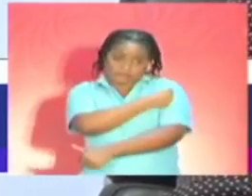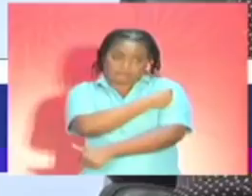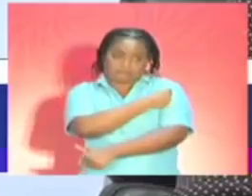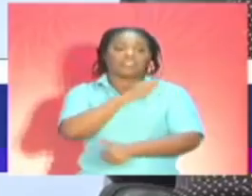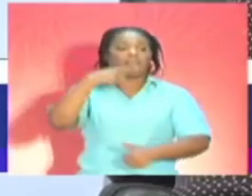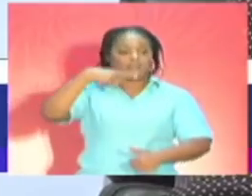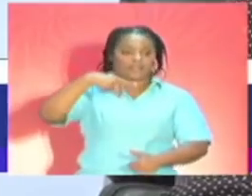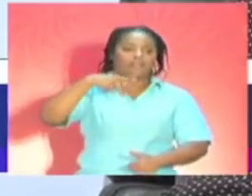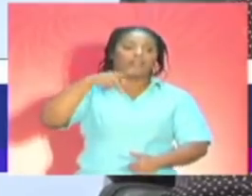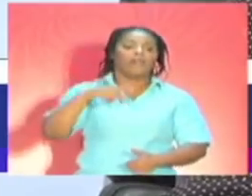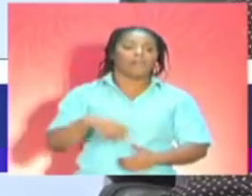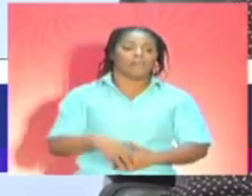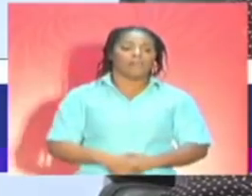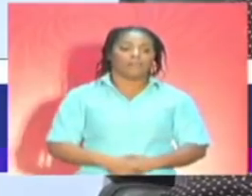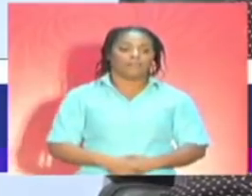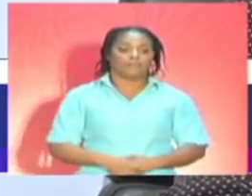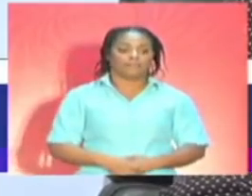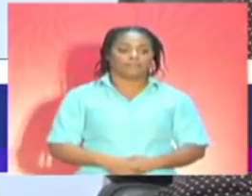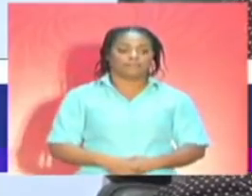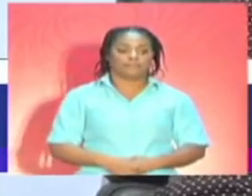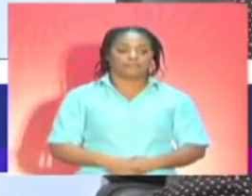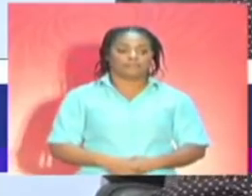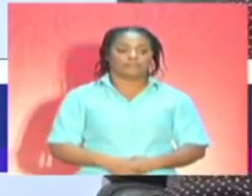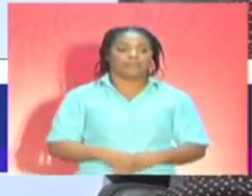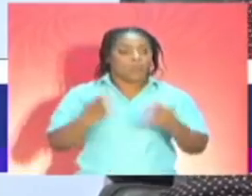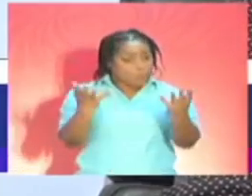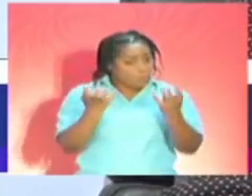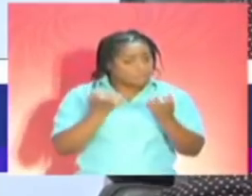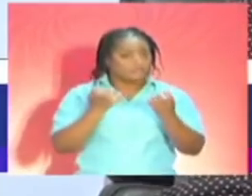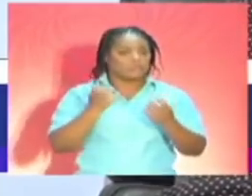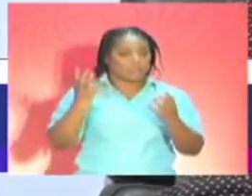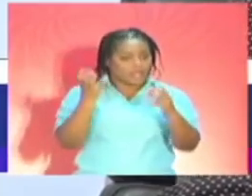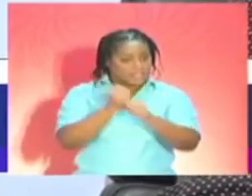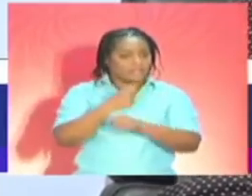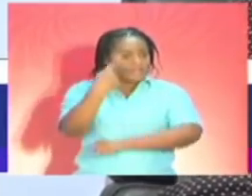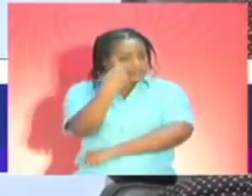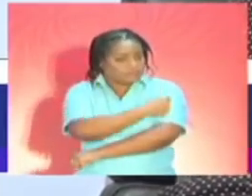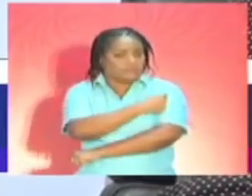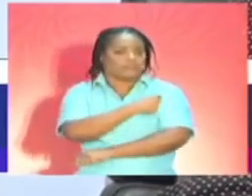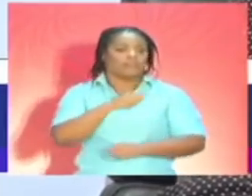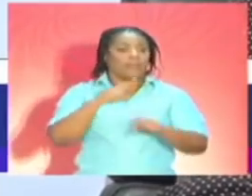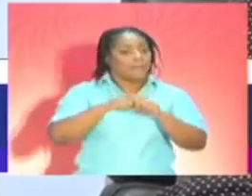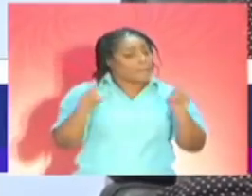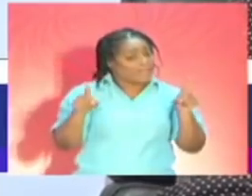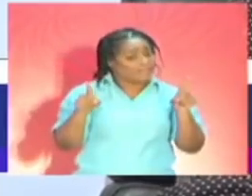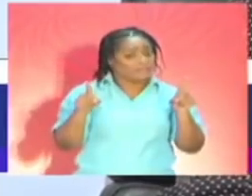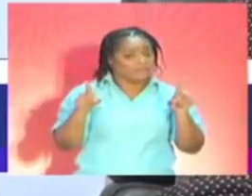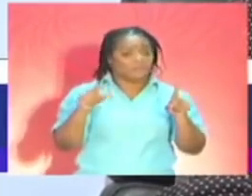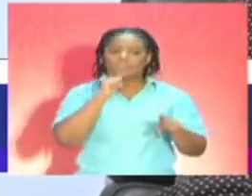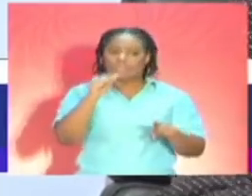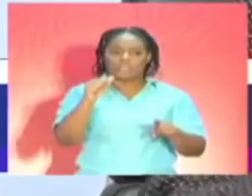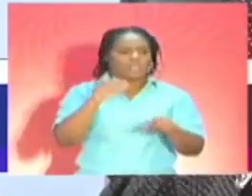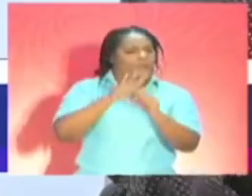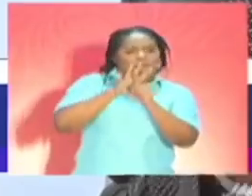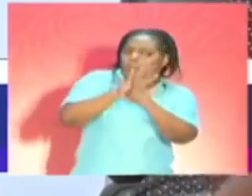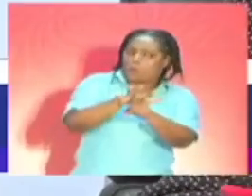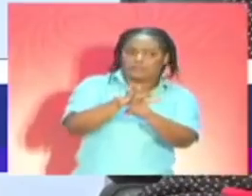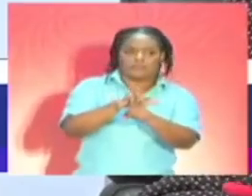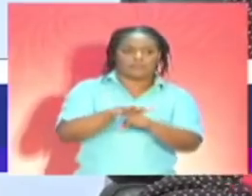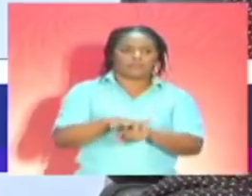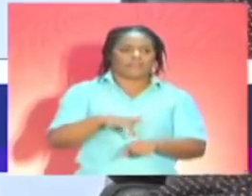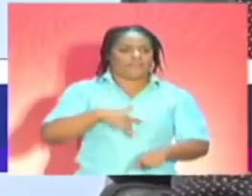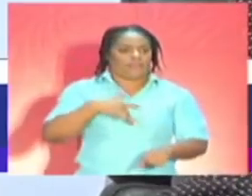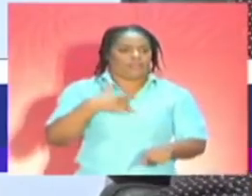vaccine. So we want them to get vaccinated, but we want them to do it without feeling in any